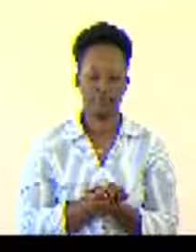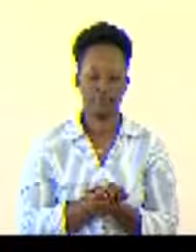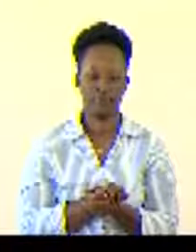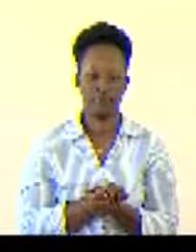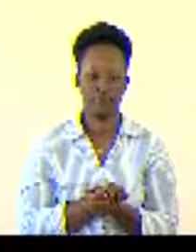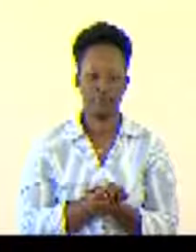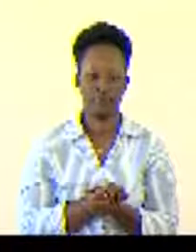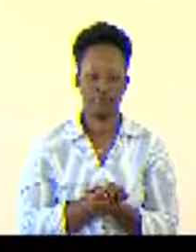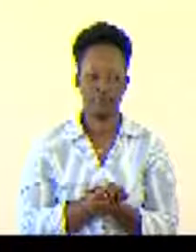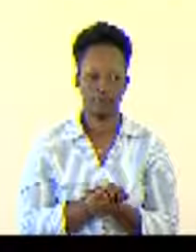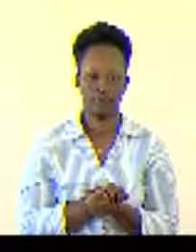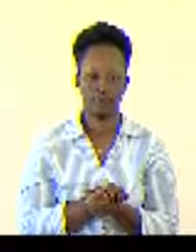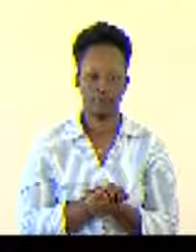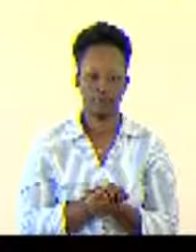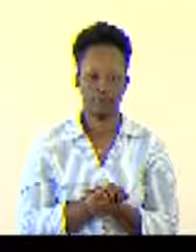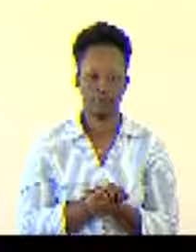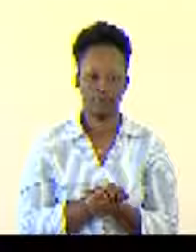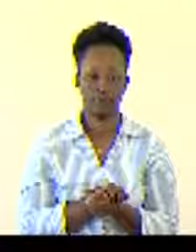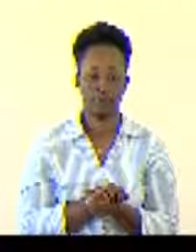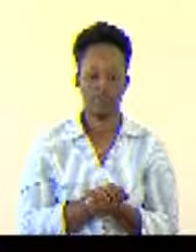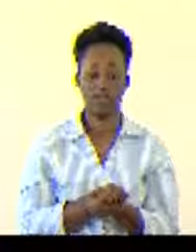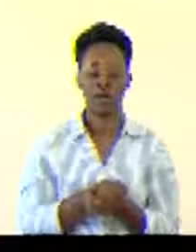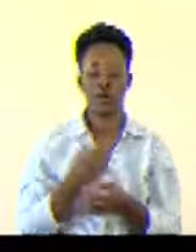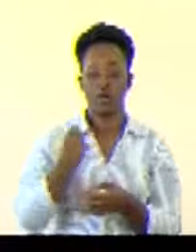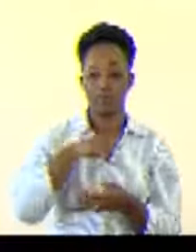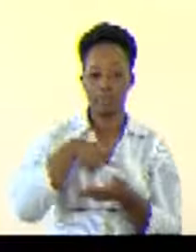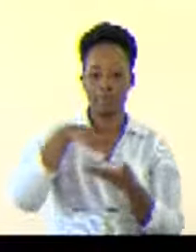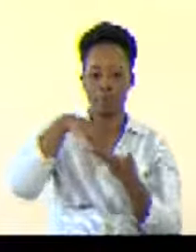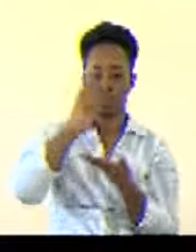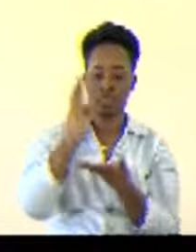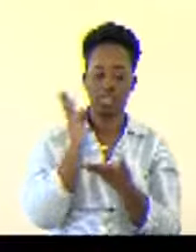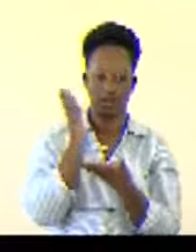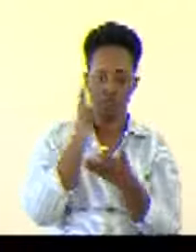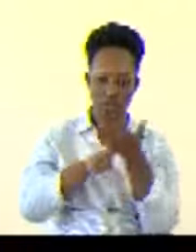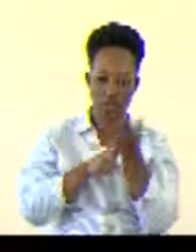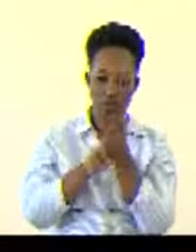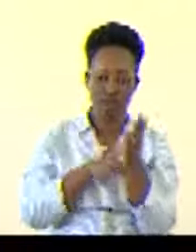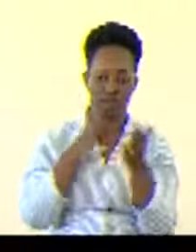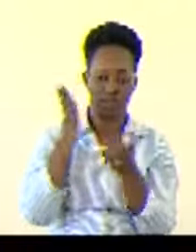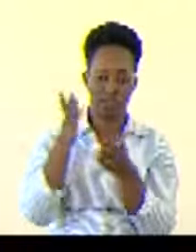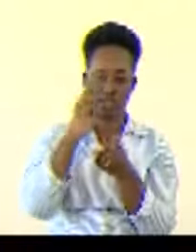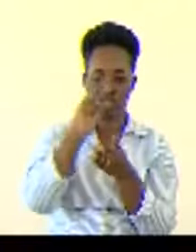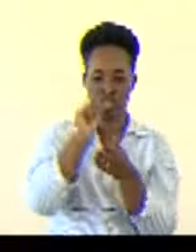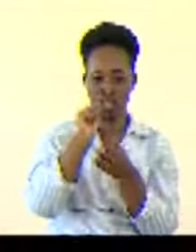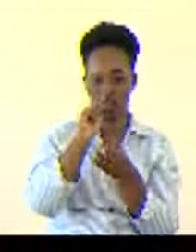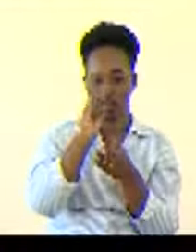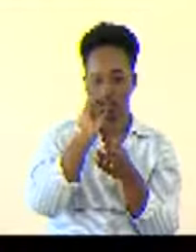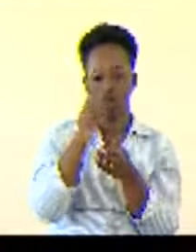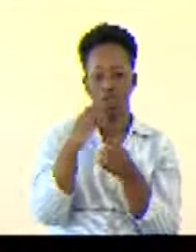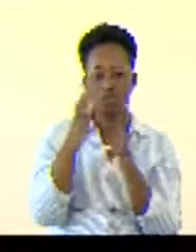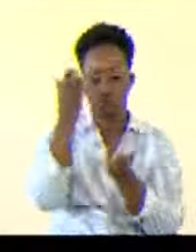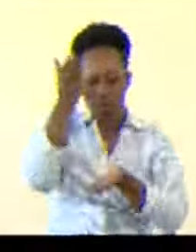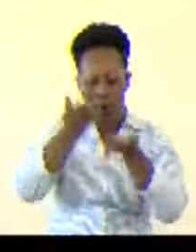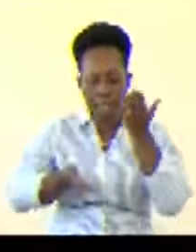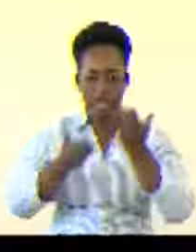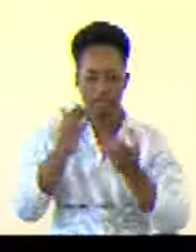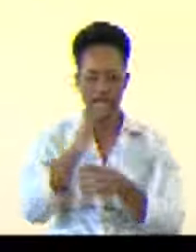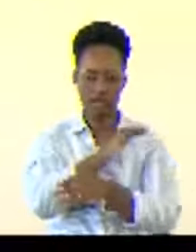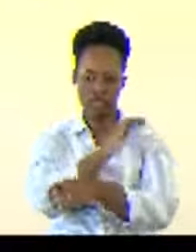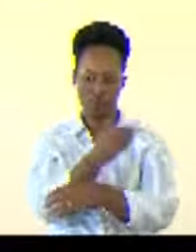So under liquidity ratios, we must use these two to measure the strength of the business, to pay its